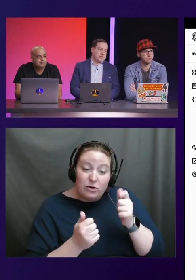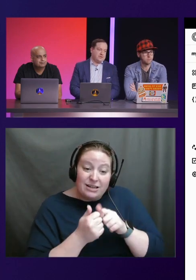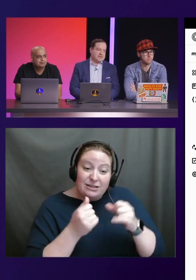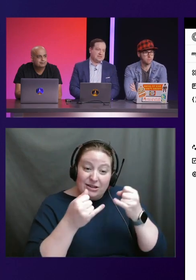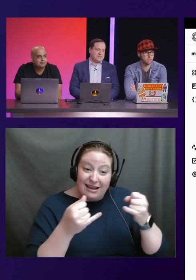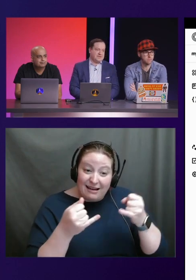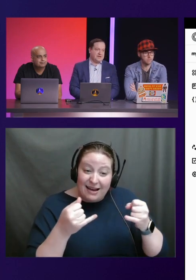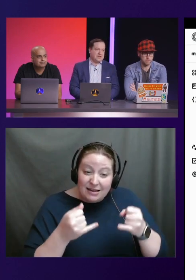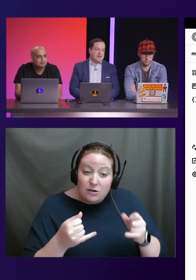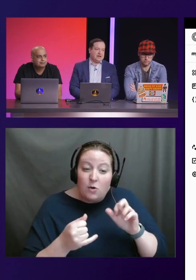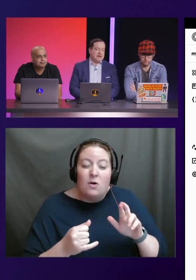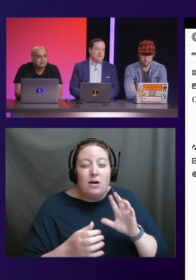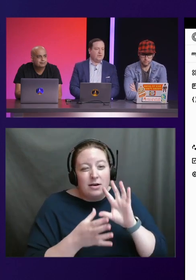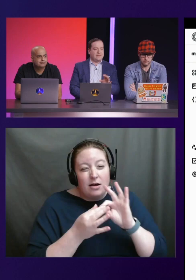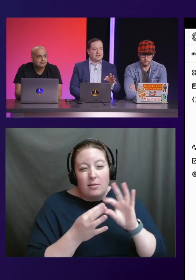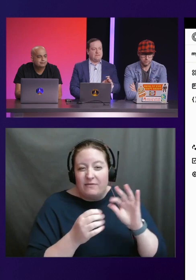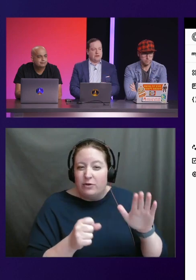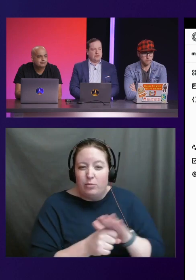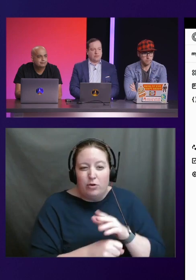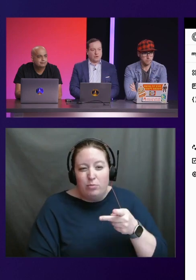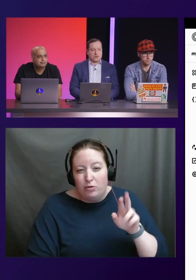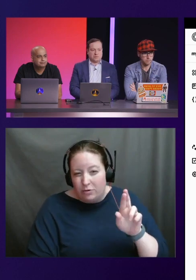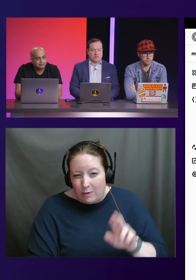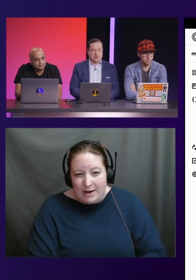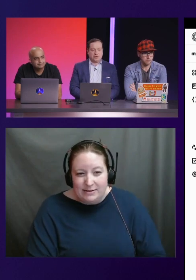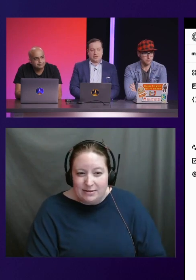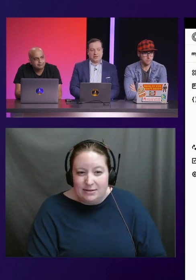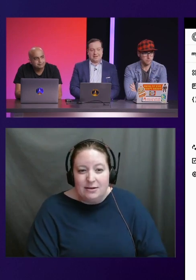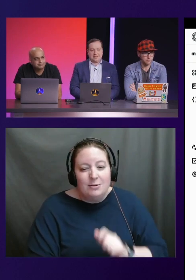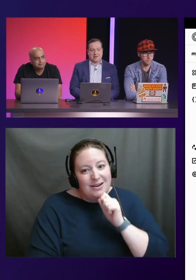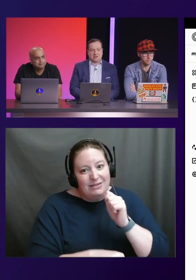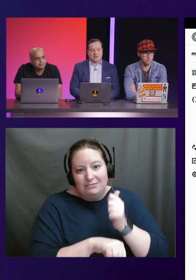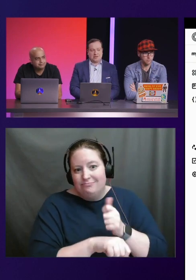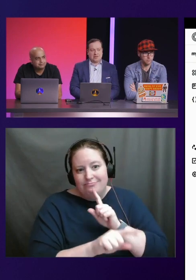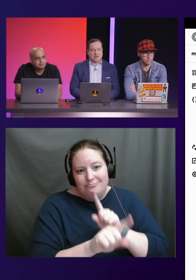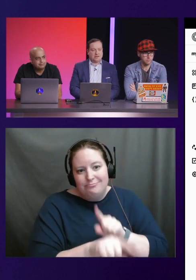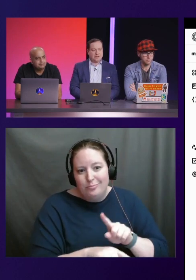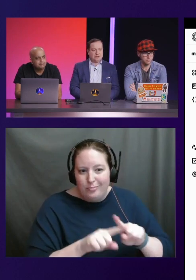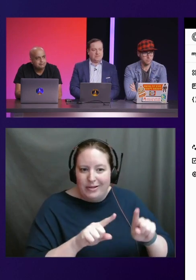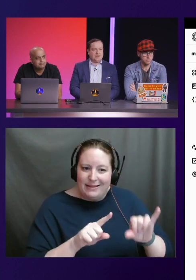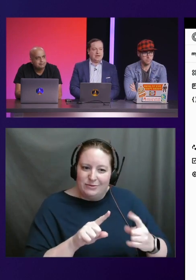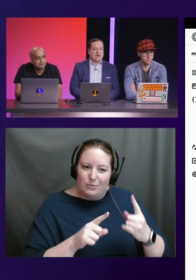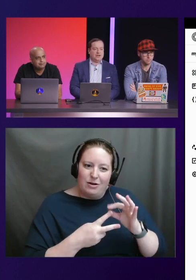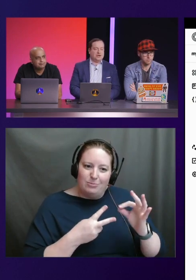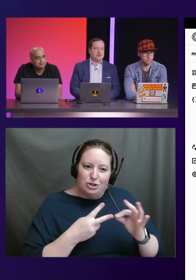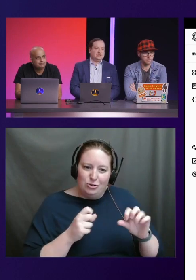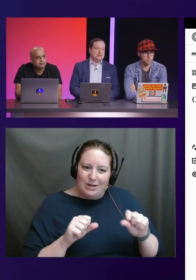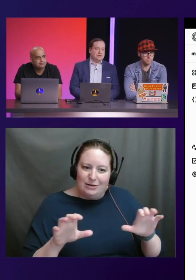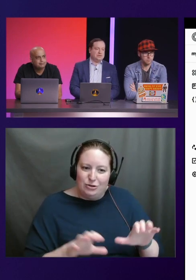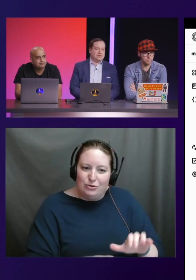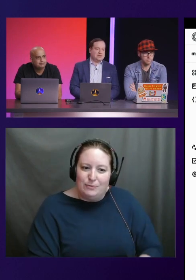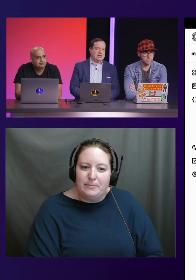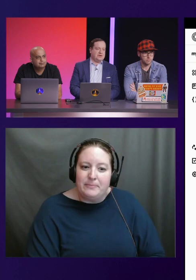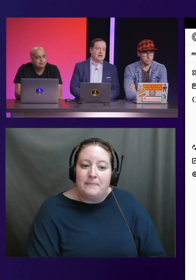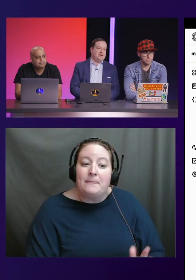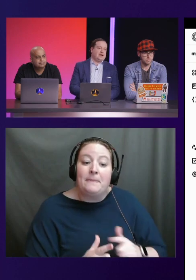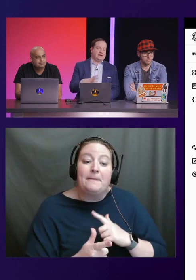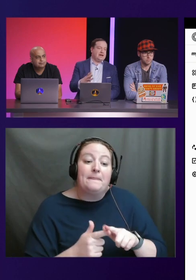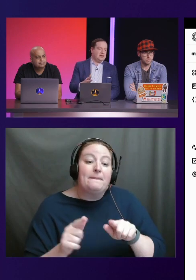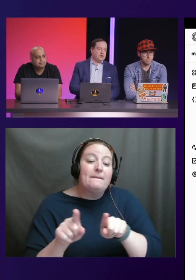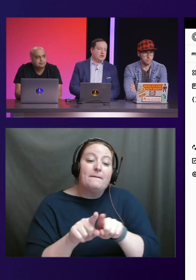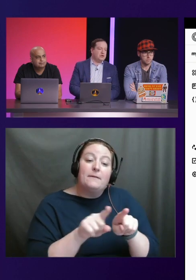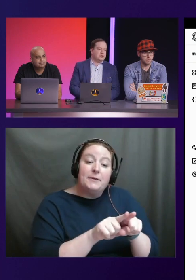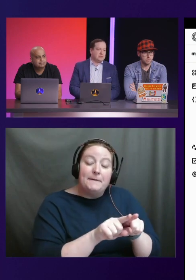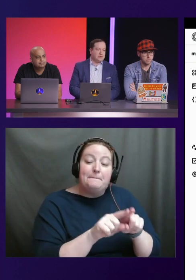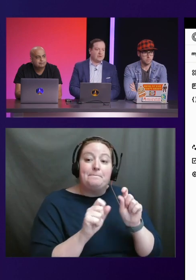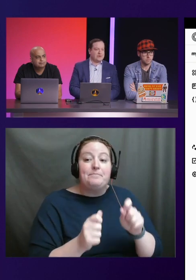pull request. We haven't configured reports, but that is an option on there that you could do. And then you can also, let's say, I could